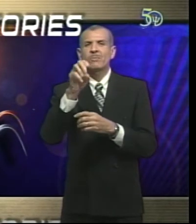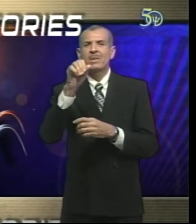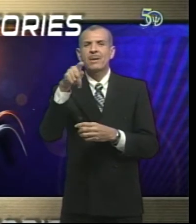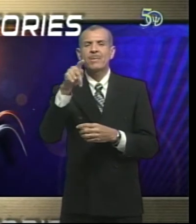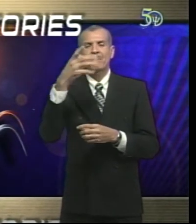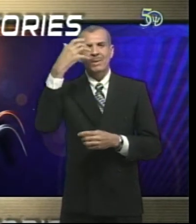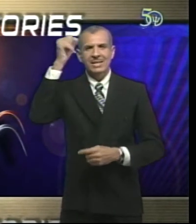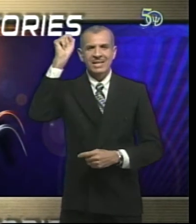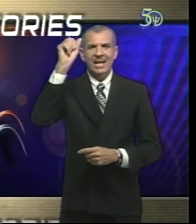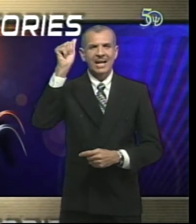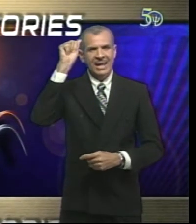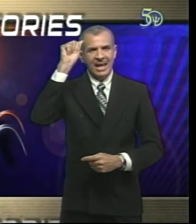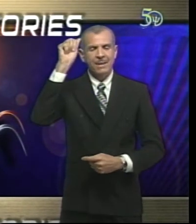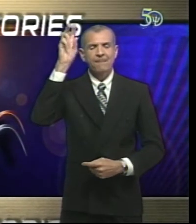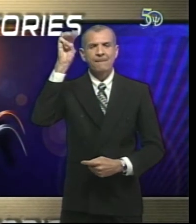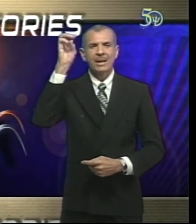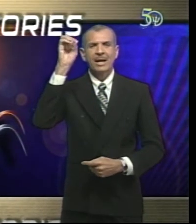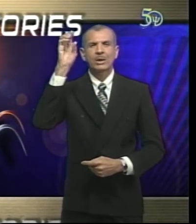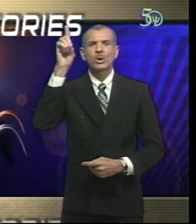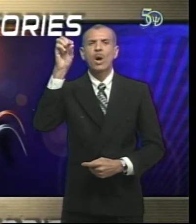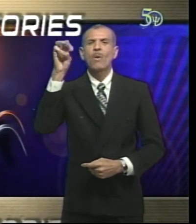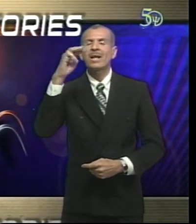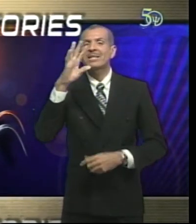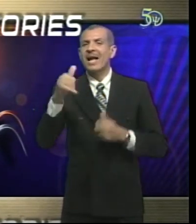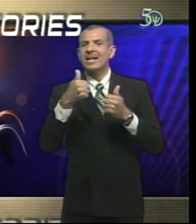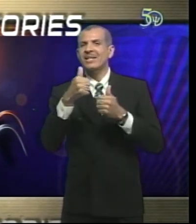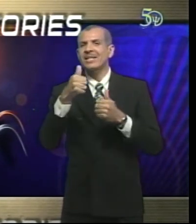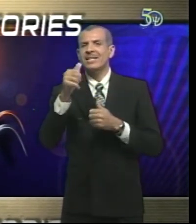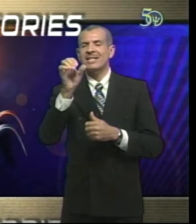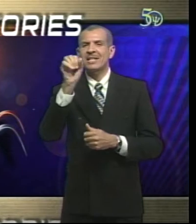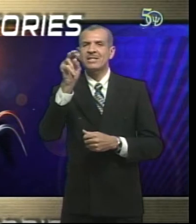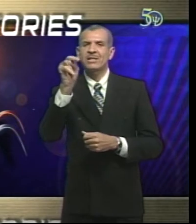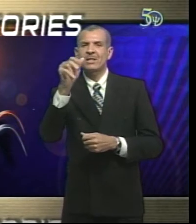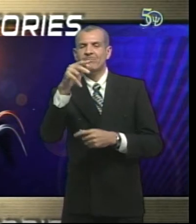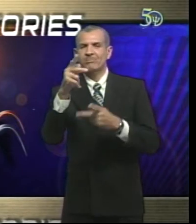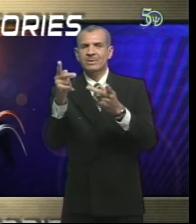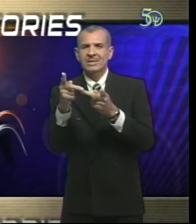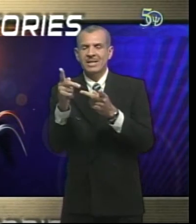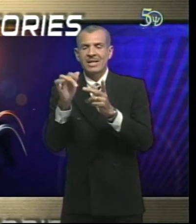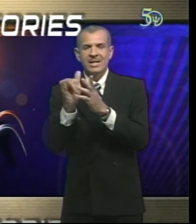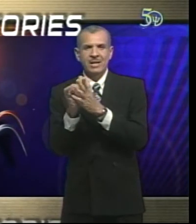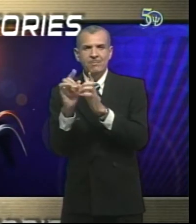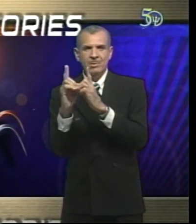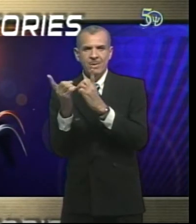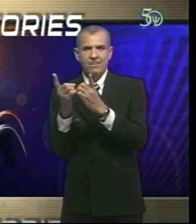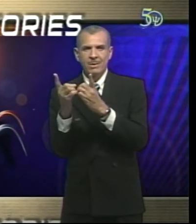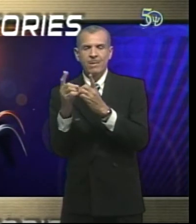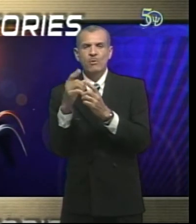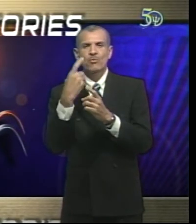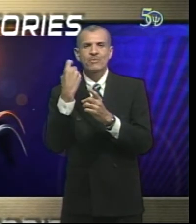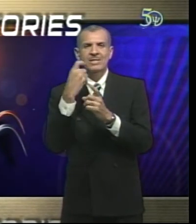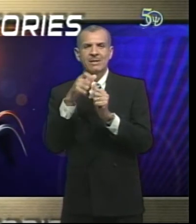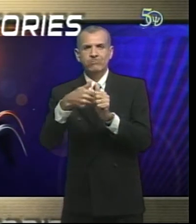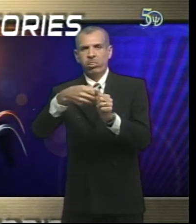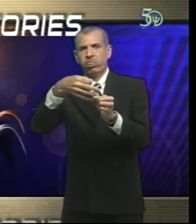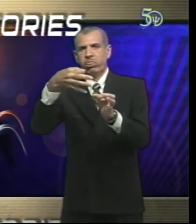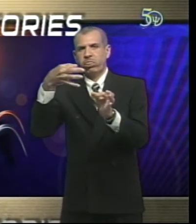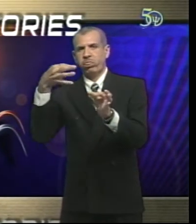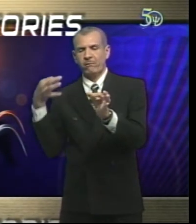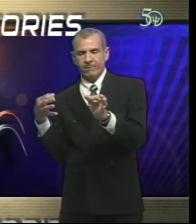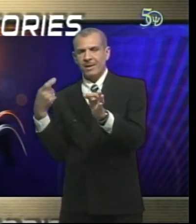NUPW President Akani McDowell, who was acting in a senior position in that department but was recently reverted to